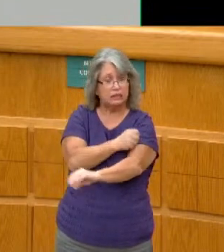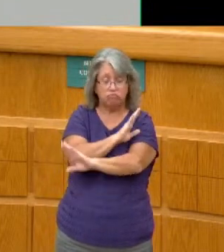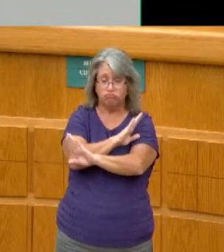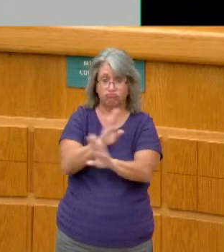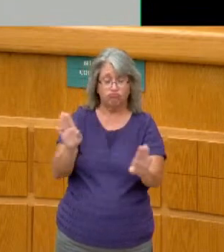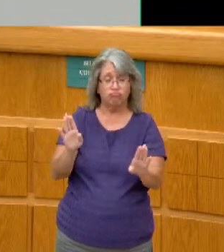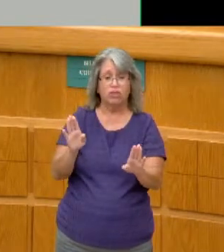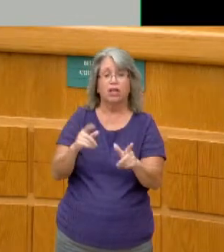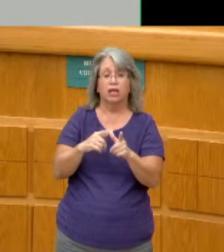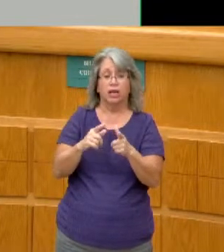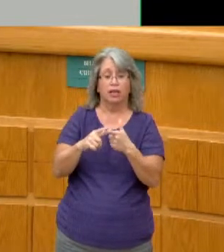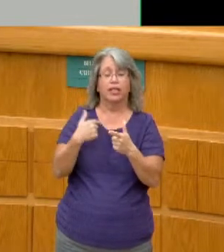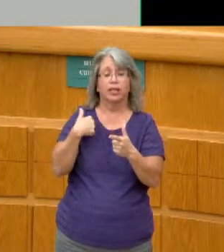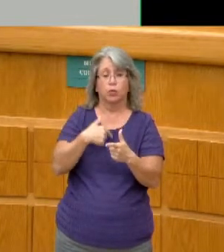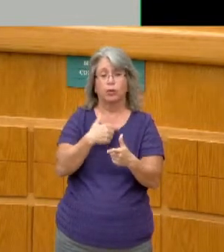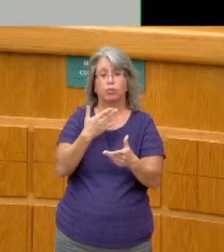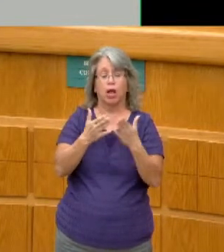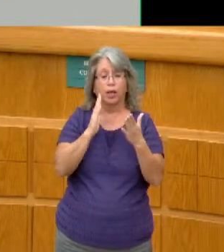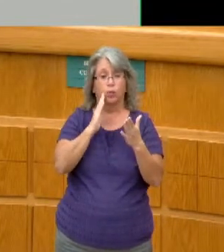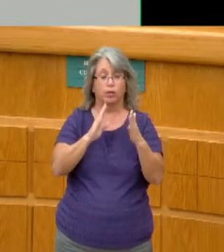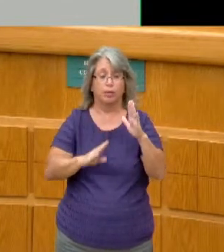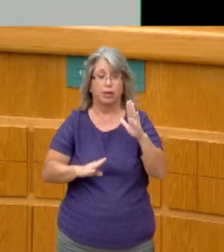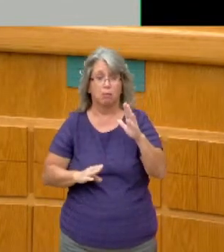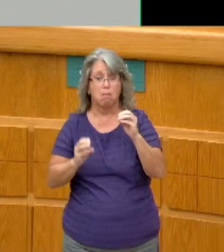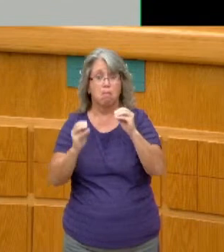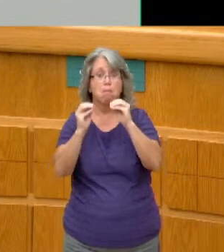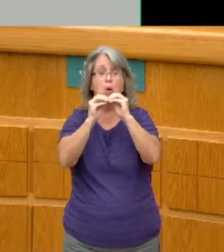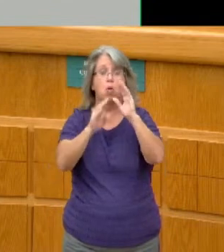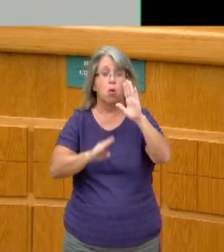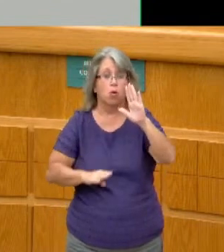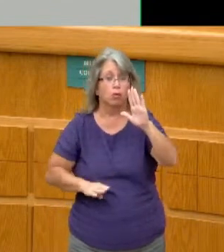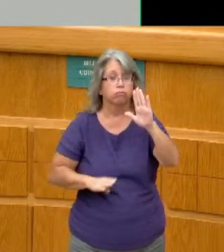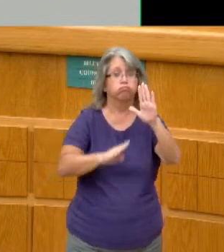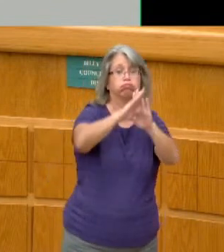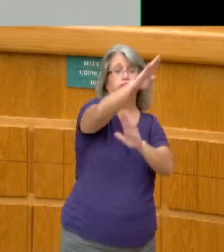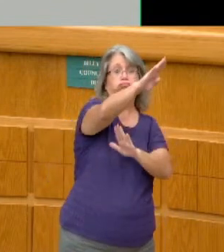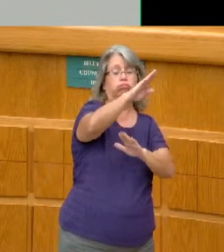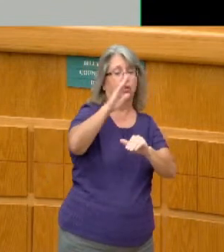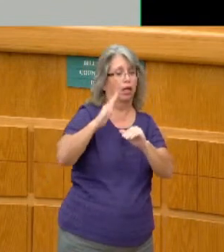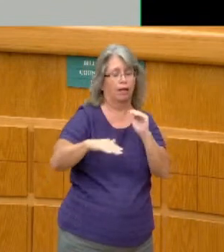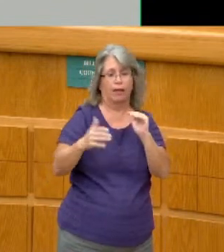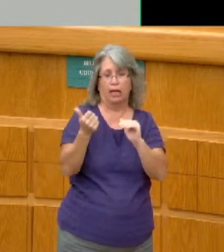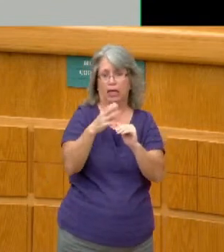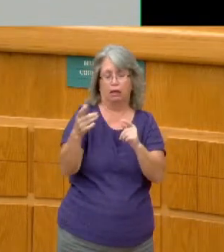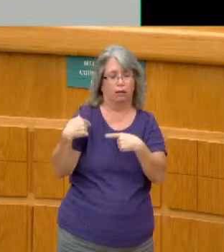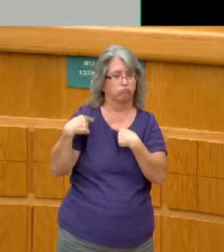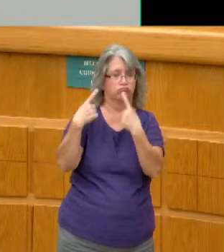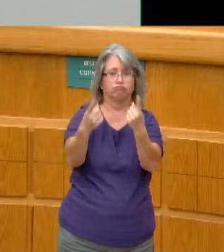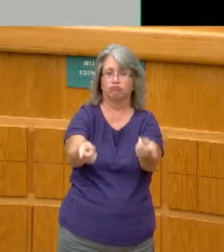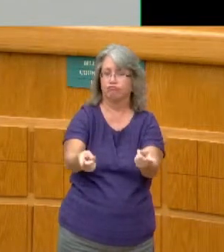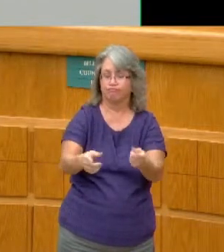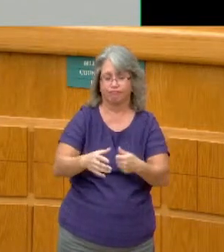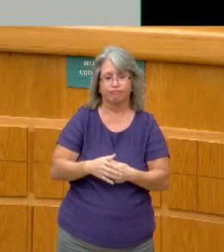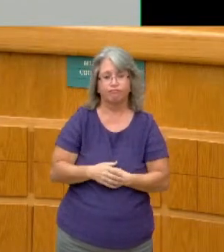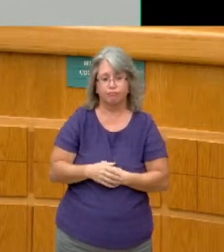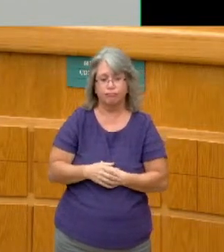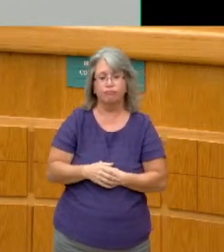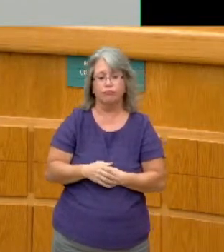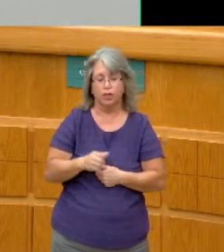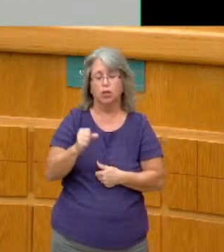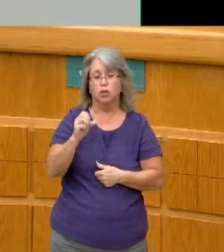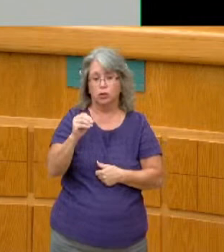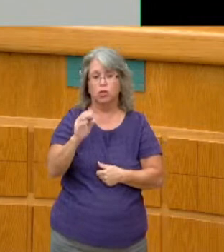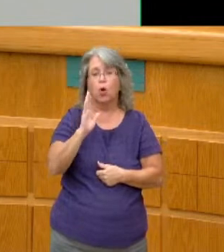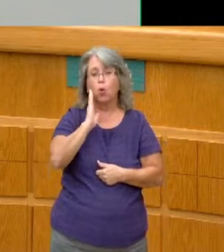higher, about 45% higher than what we saw, and much higher than anything that we've seen in the past. So there would have been a much